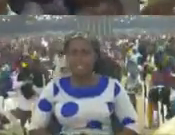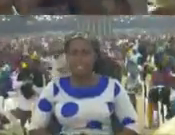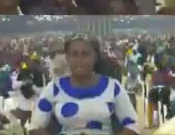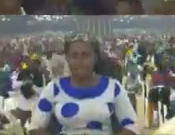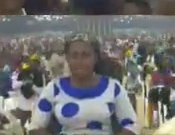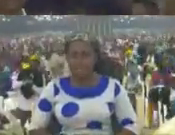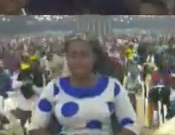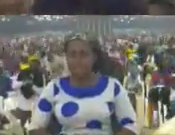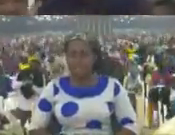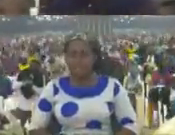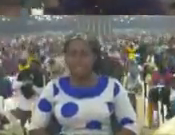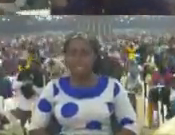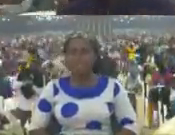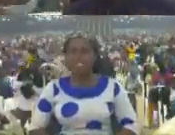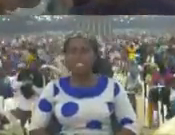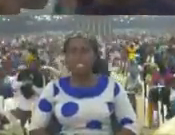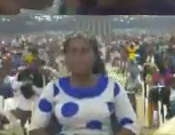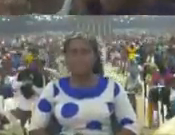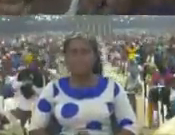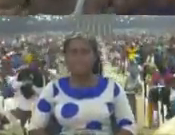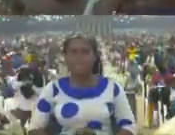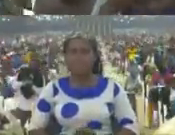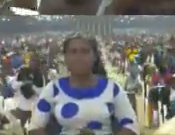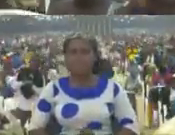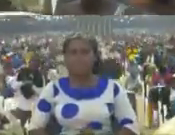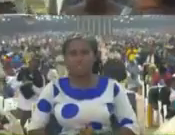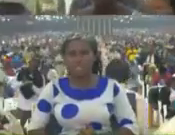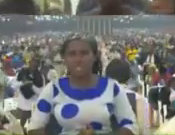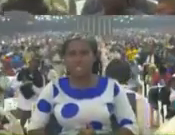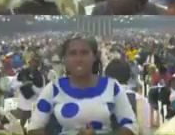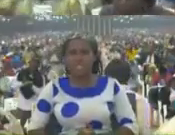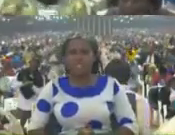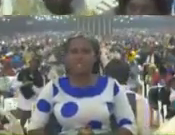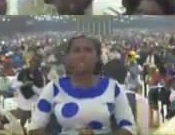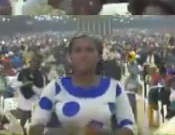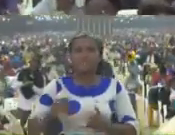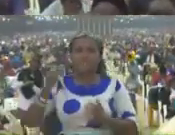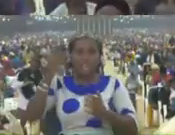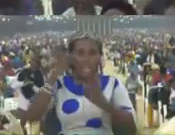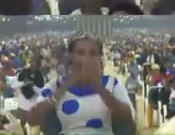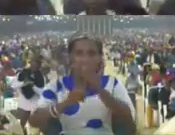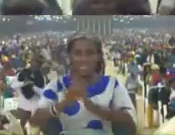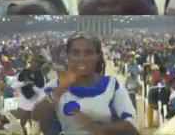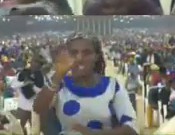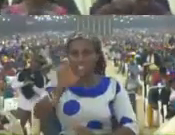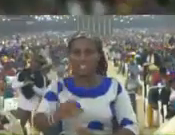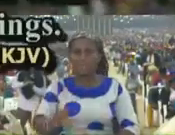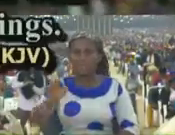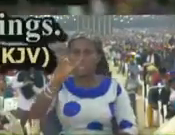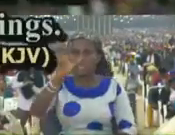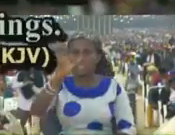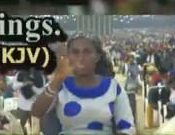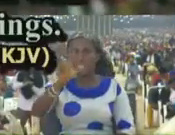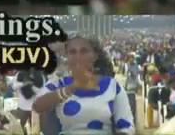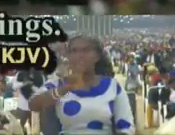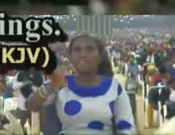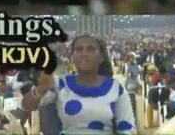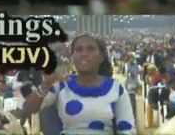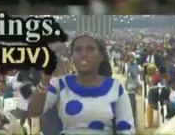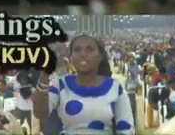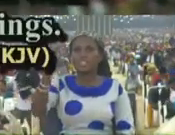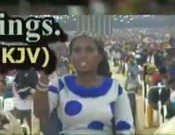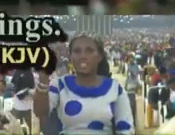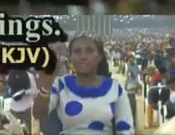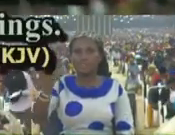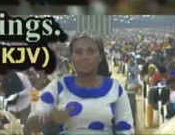In Isaiah chapter 3, verse 10. Isaiah chapter 3, verse